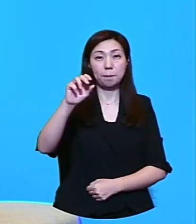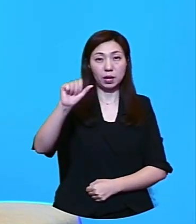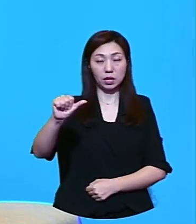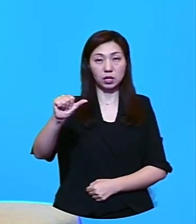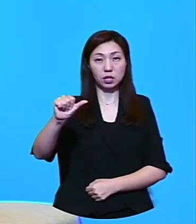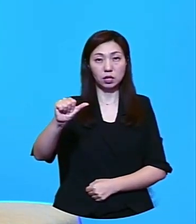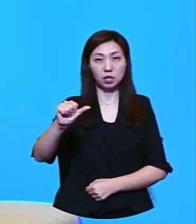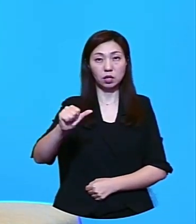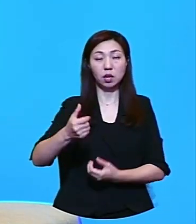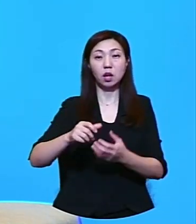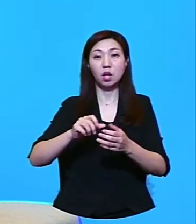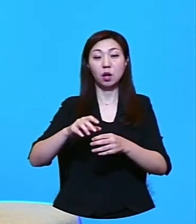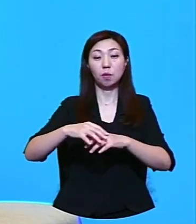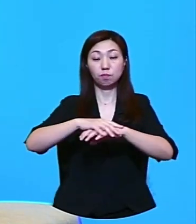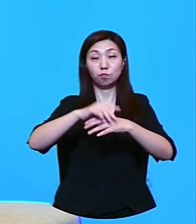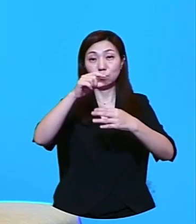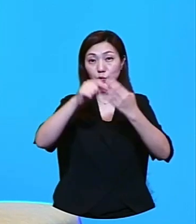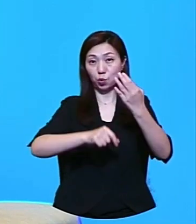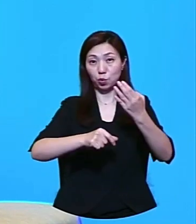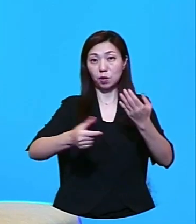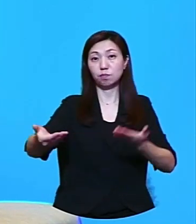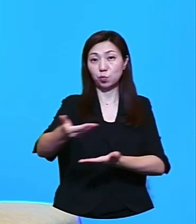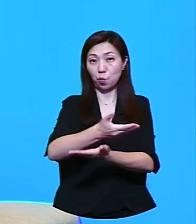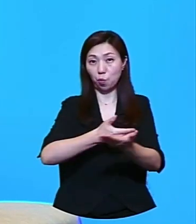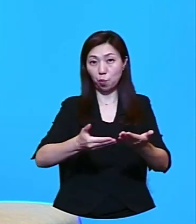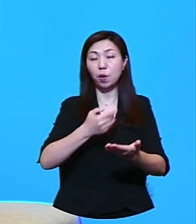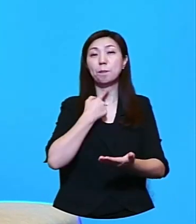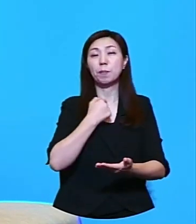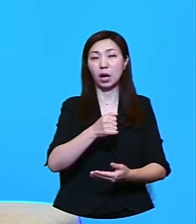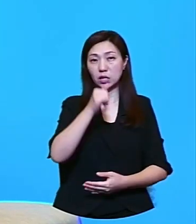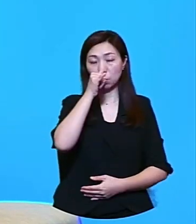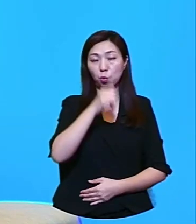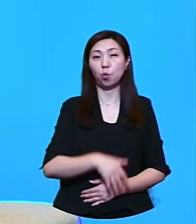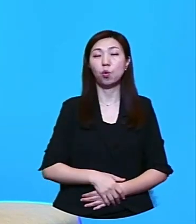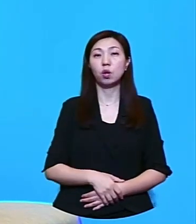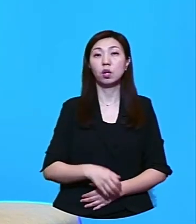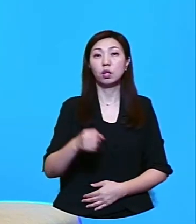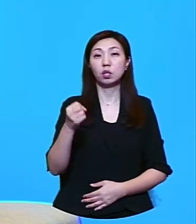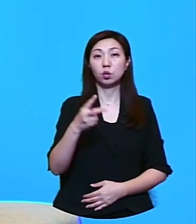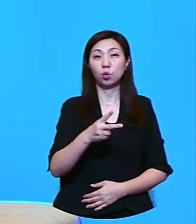for Affordable Internet. So